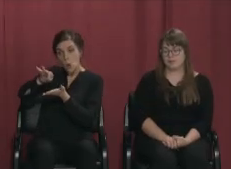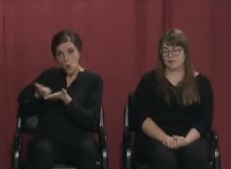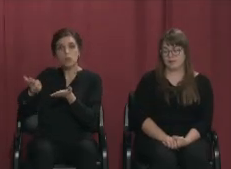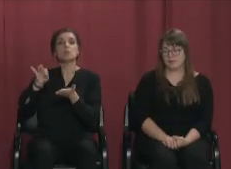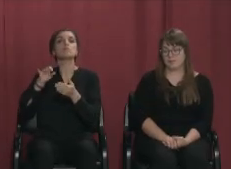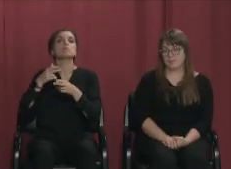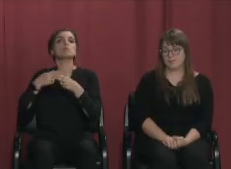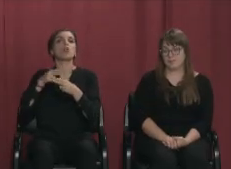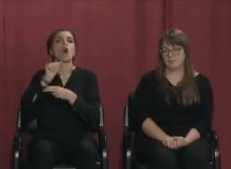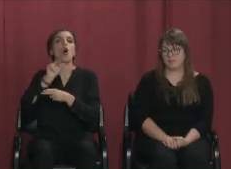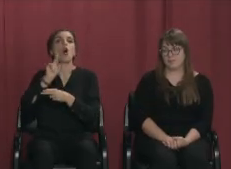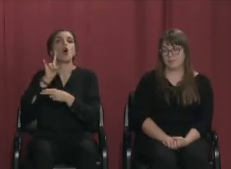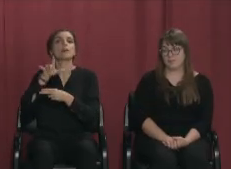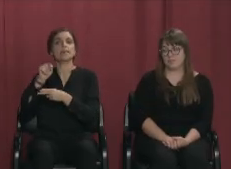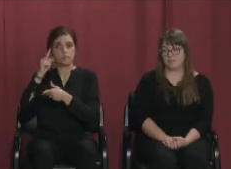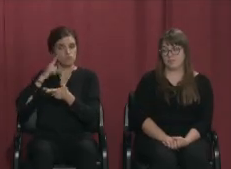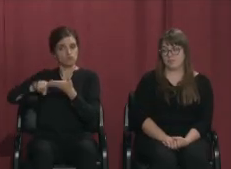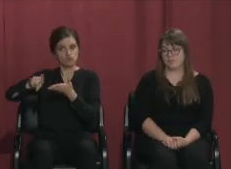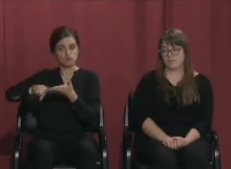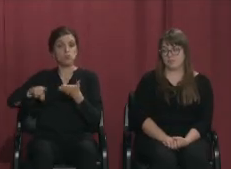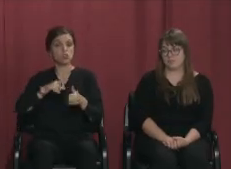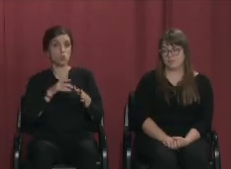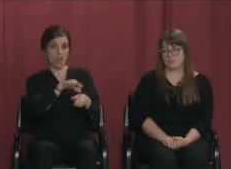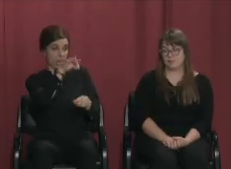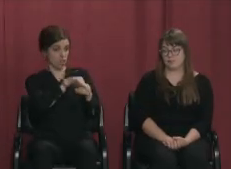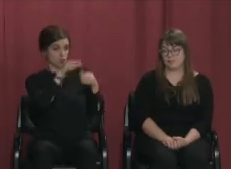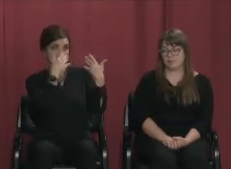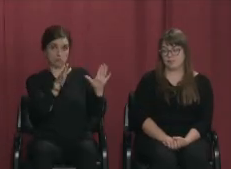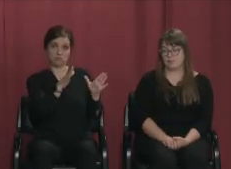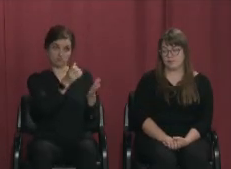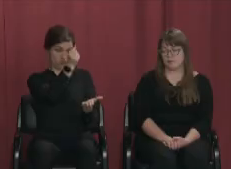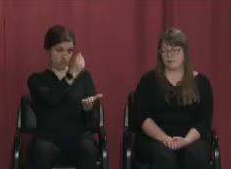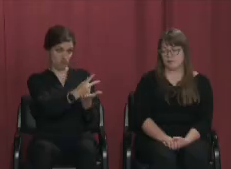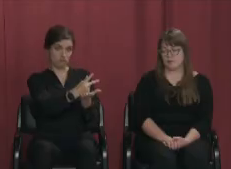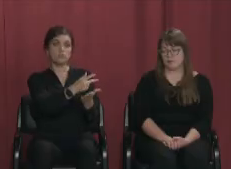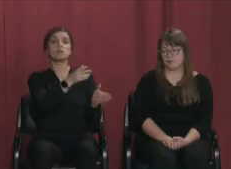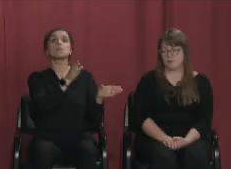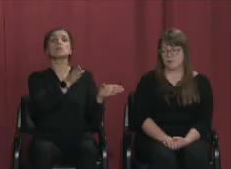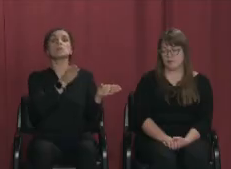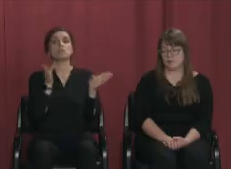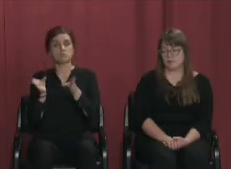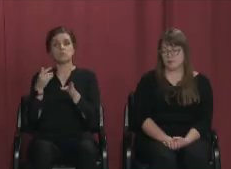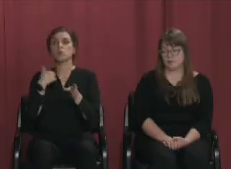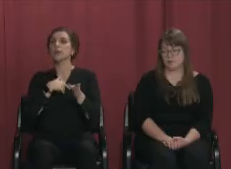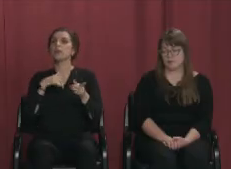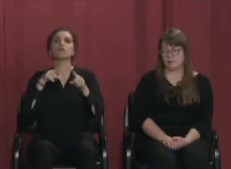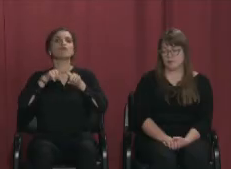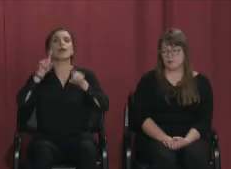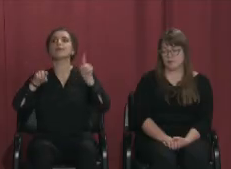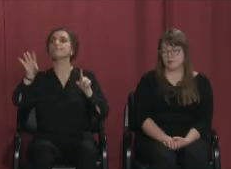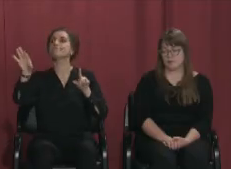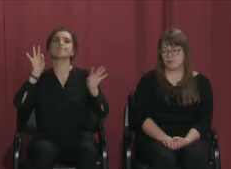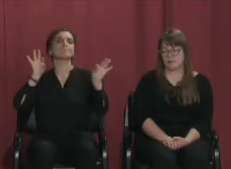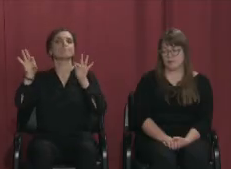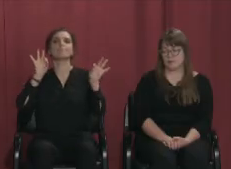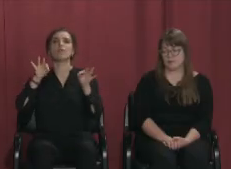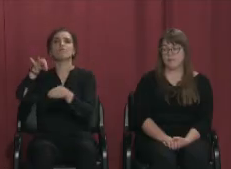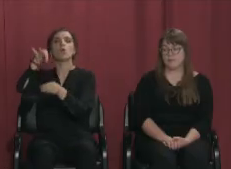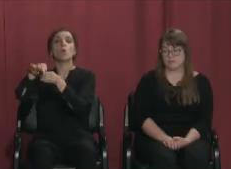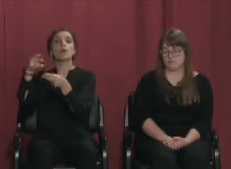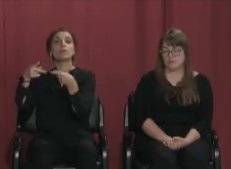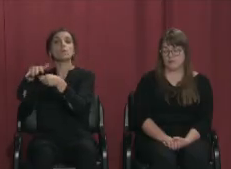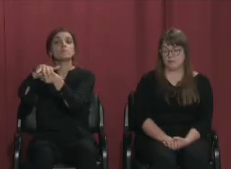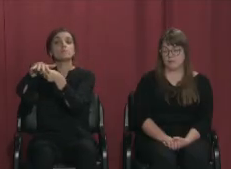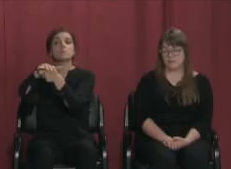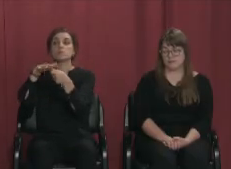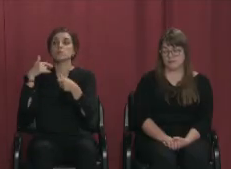it's been officially certified. We do an audit at random selections of polling locations. We count a certain percentage,